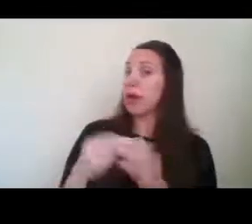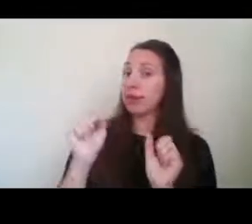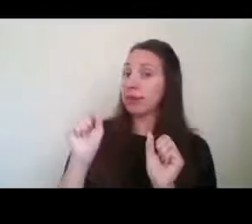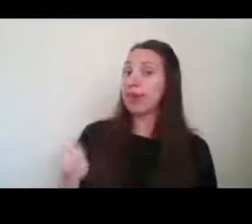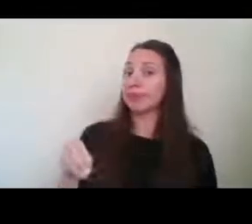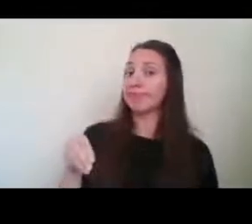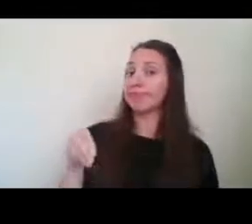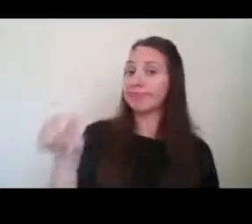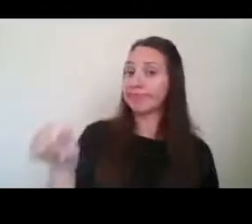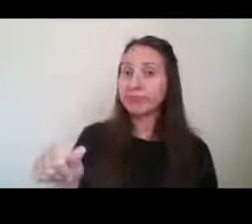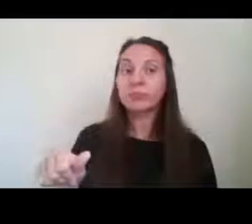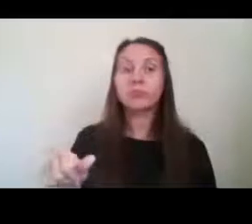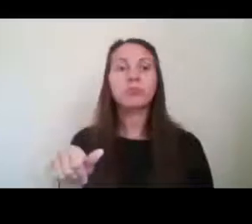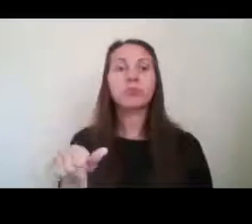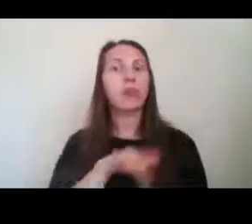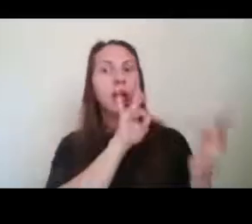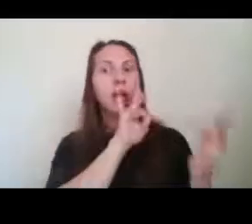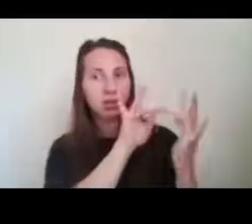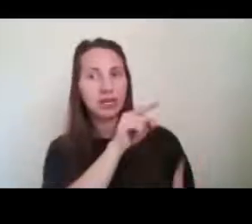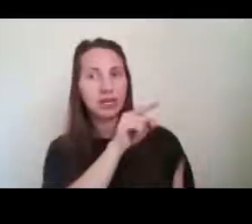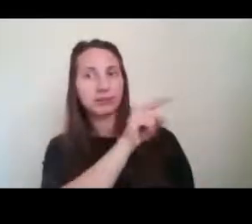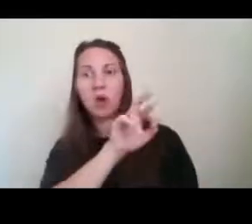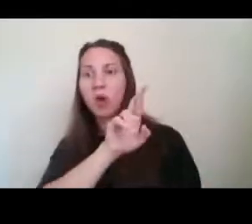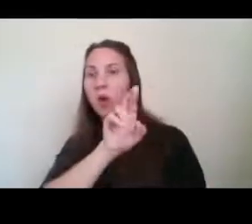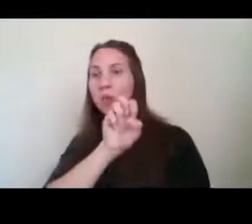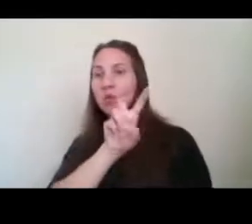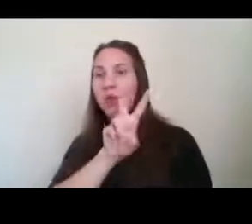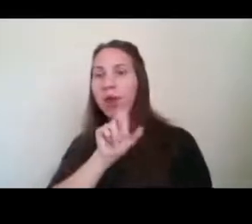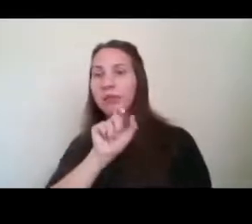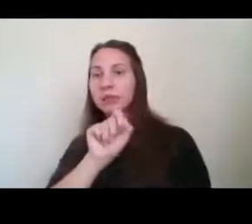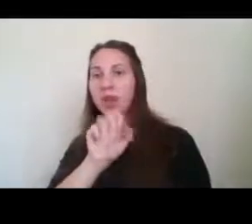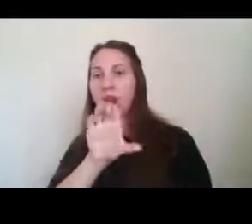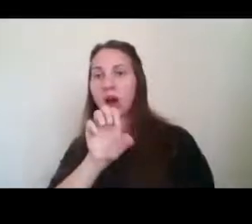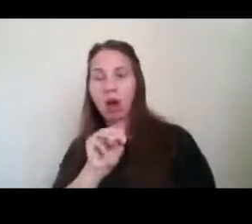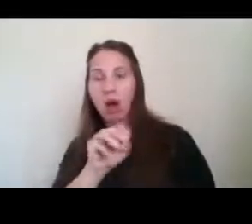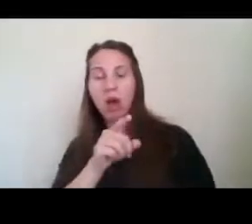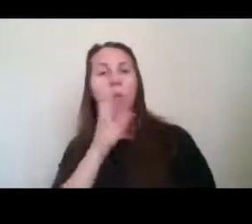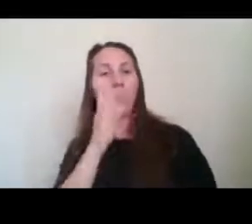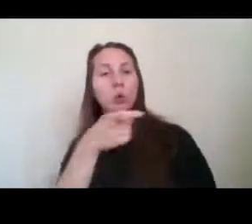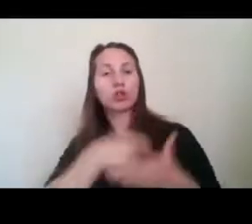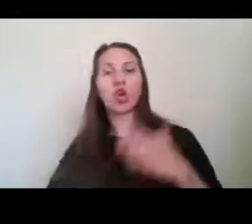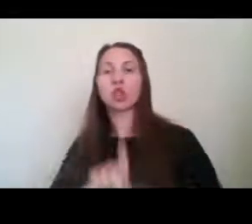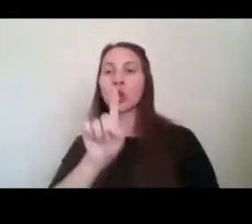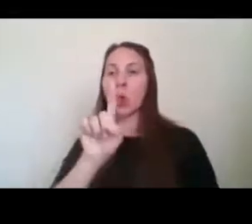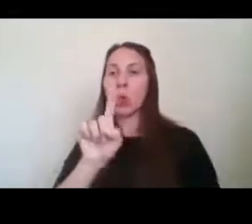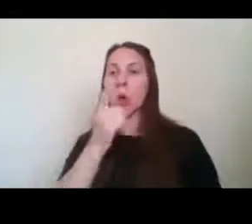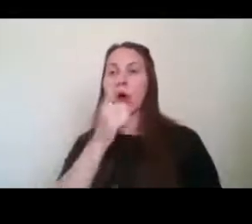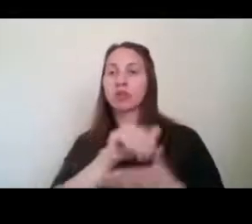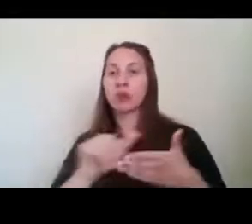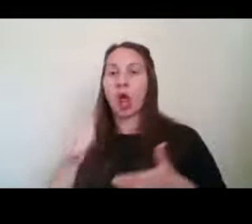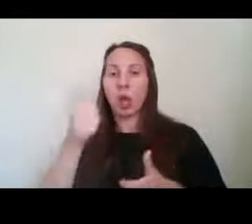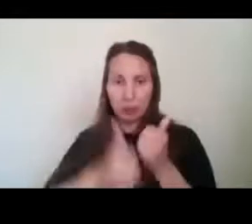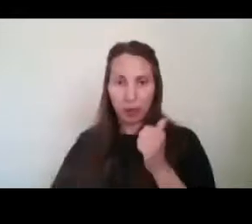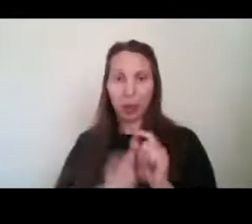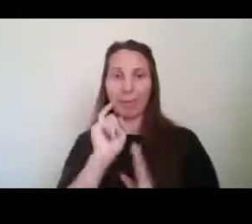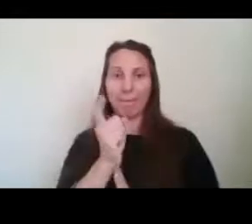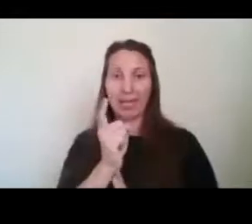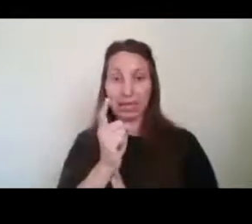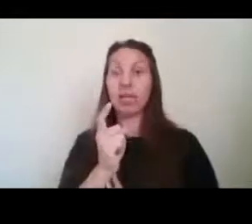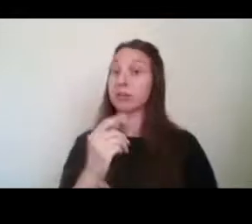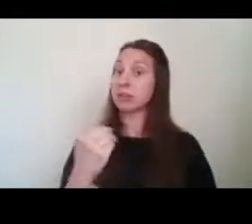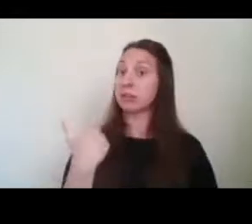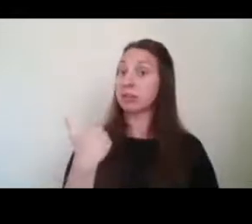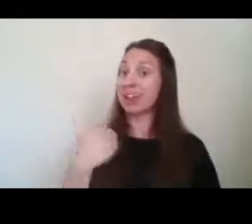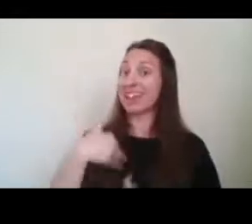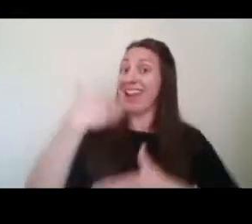know, contact rev.com. They will charge $1 a minute, and they have a 24-hour turnaround time. They will give you all the different variations